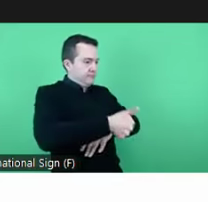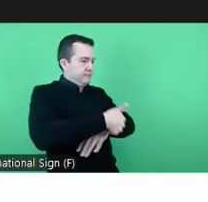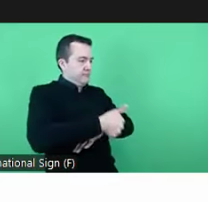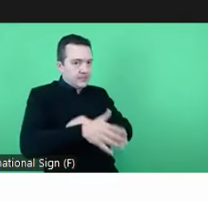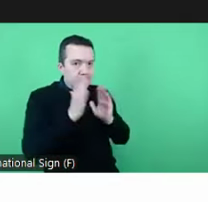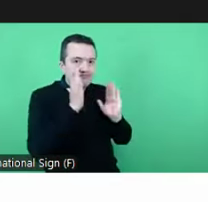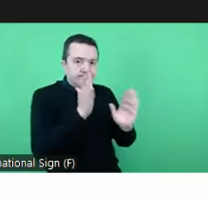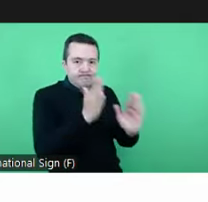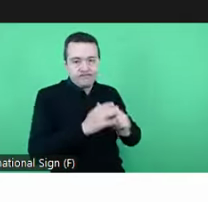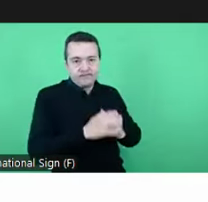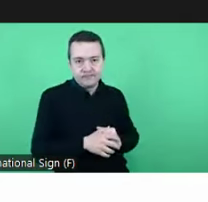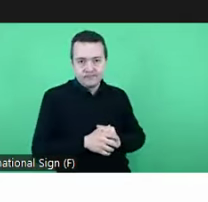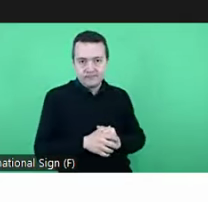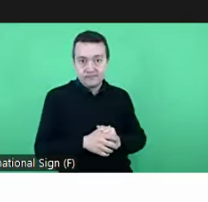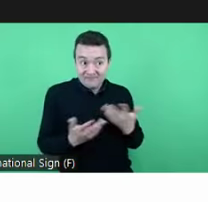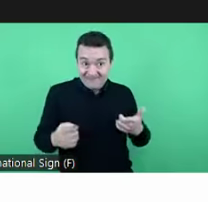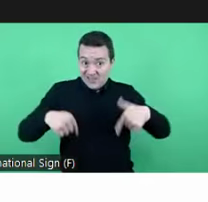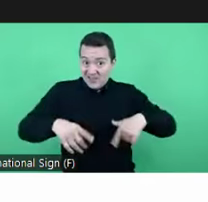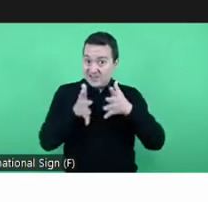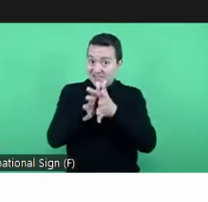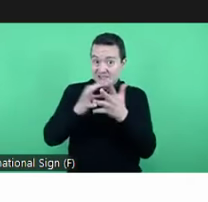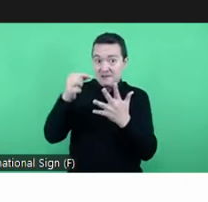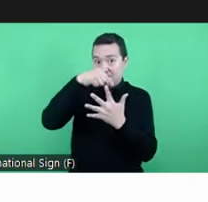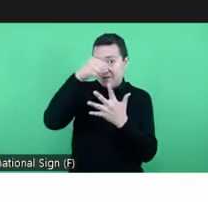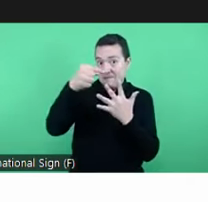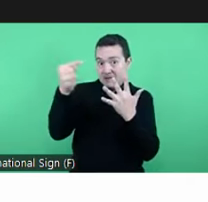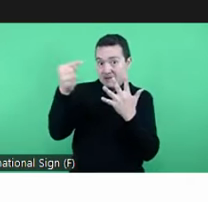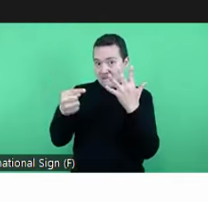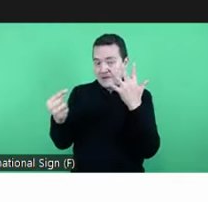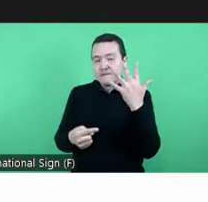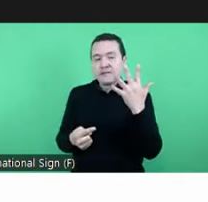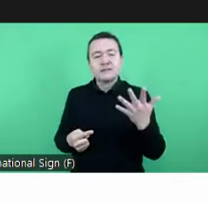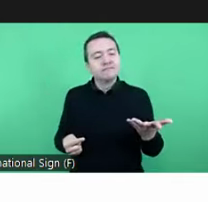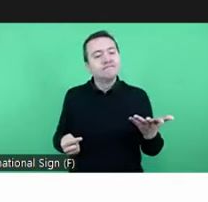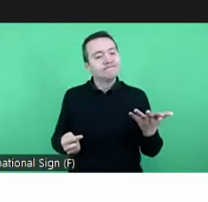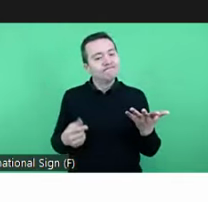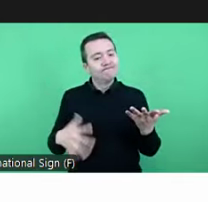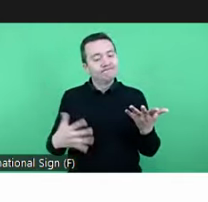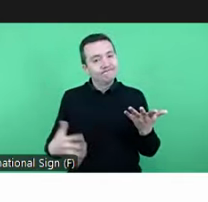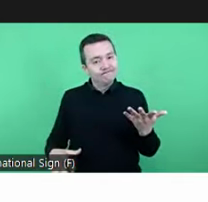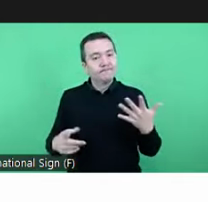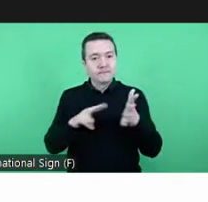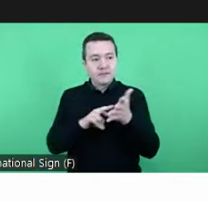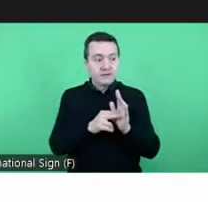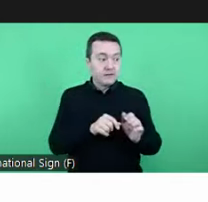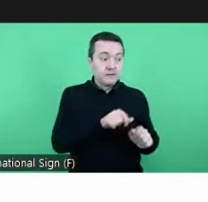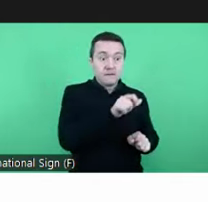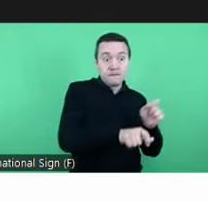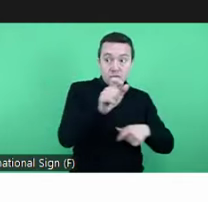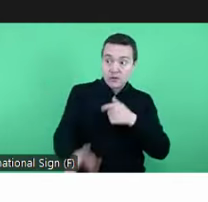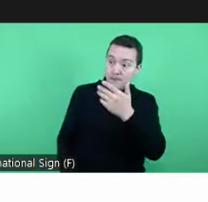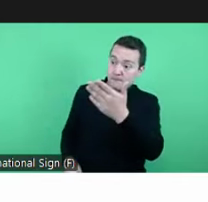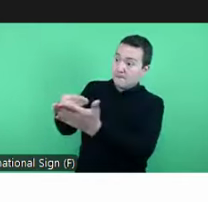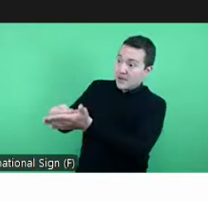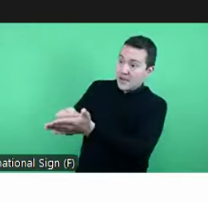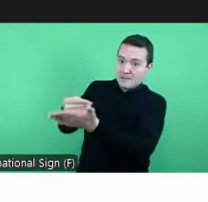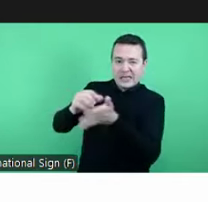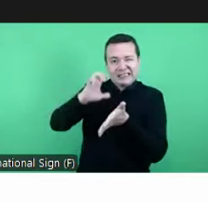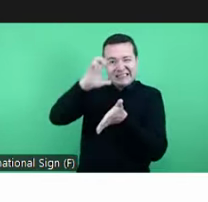Definitely, these challenges that we bring here to share with you show that Reducing out-of-pocket expenses is